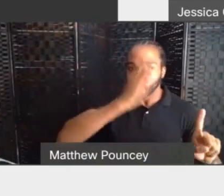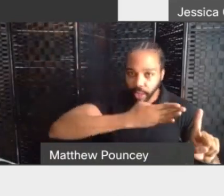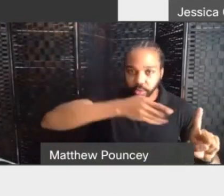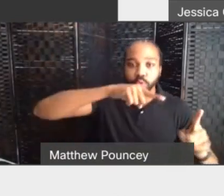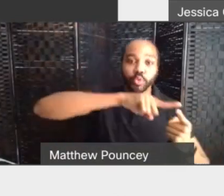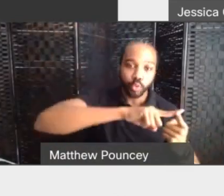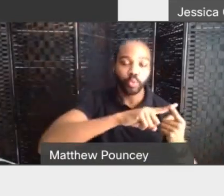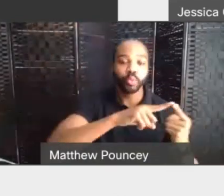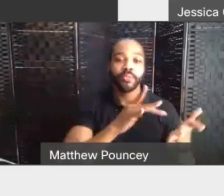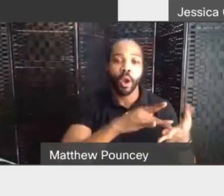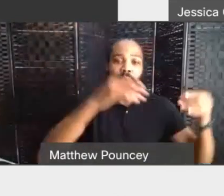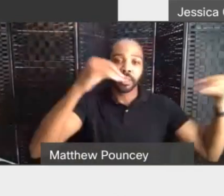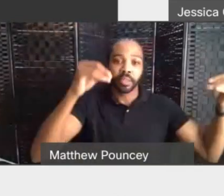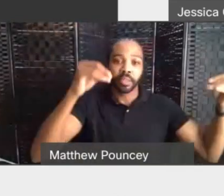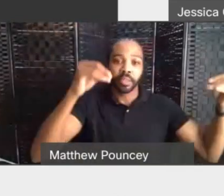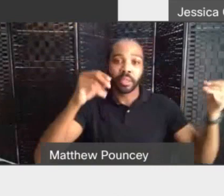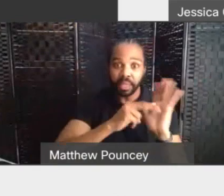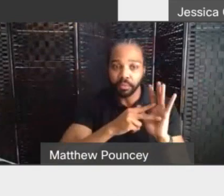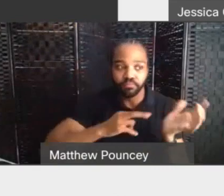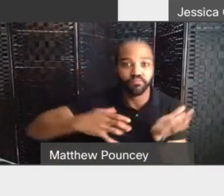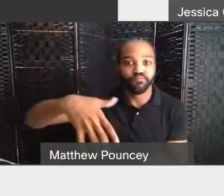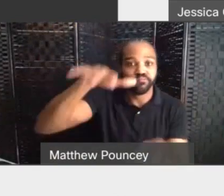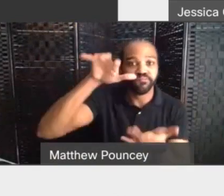going to give us more